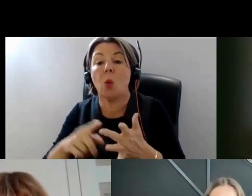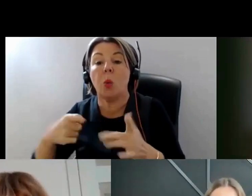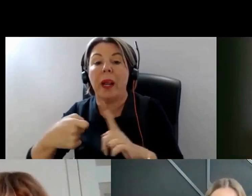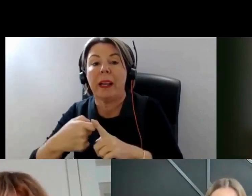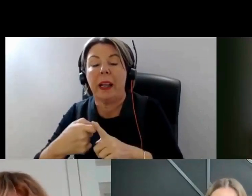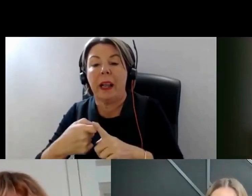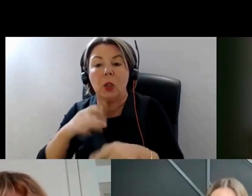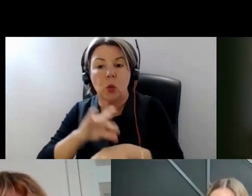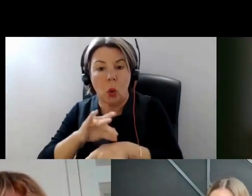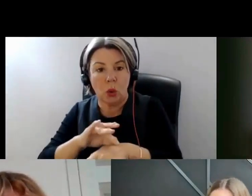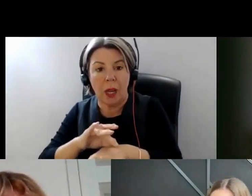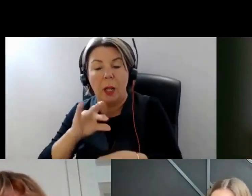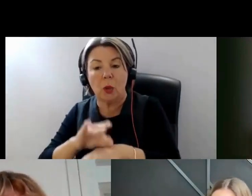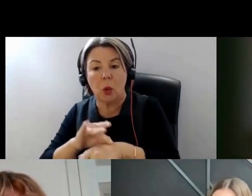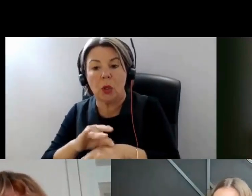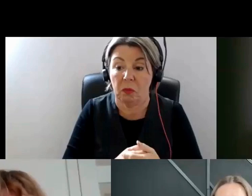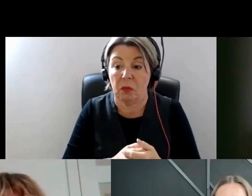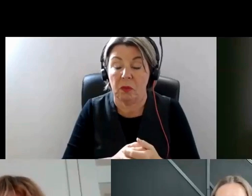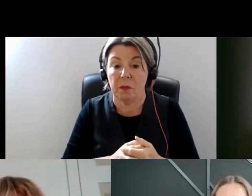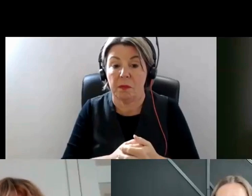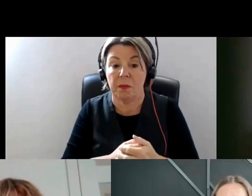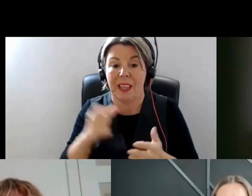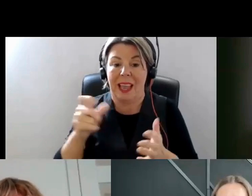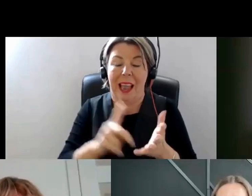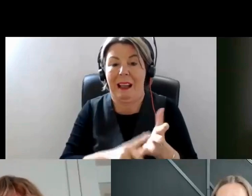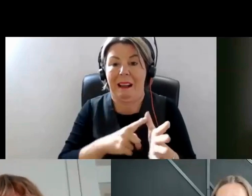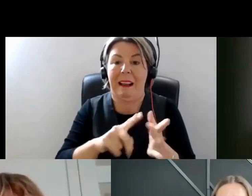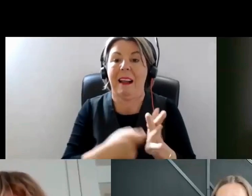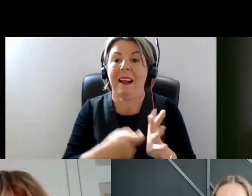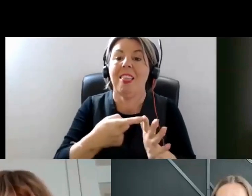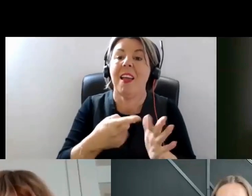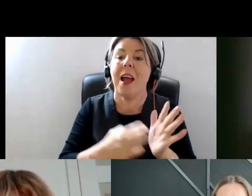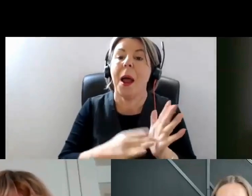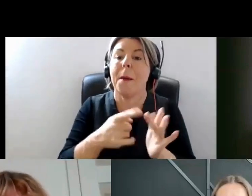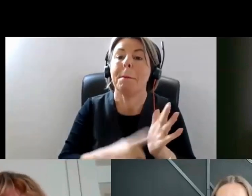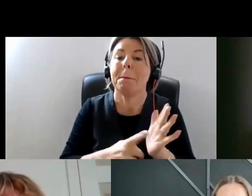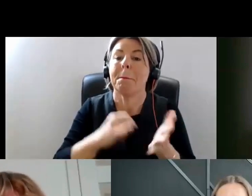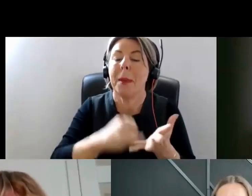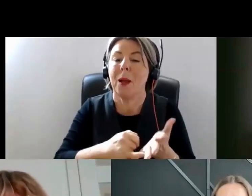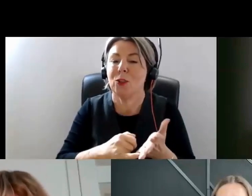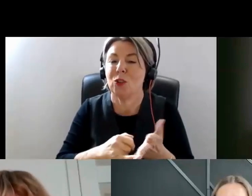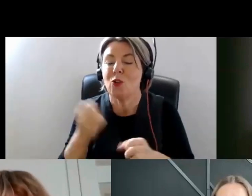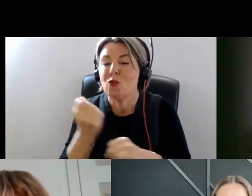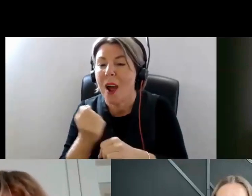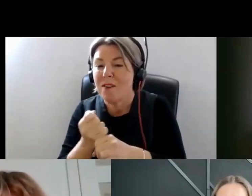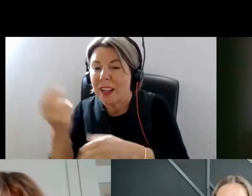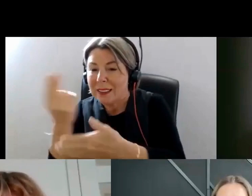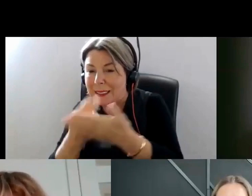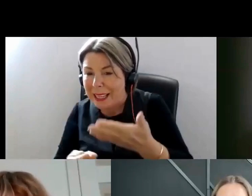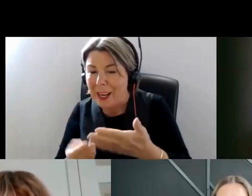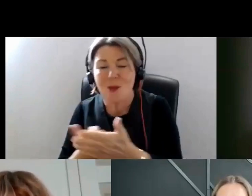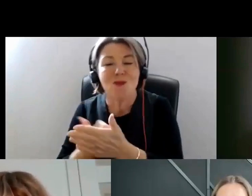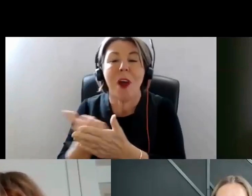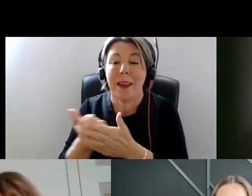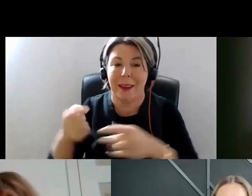them in just a few moments. And Claire Mills, our graphic designer, and Claire's been a regular to our sessions